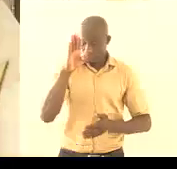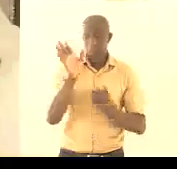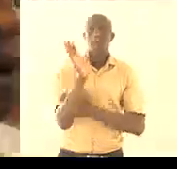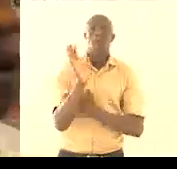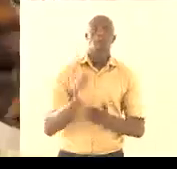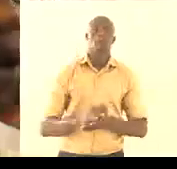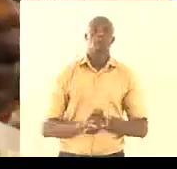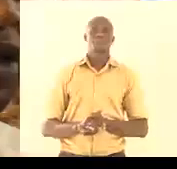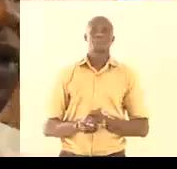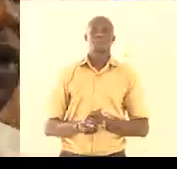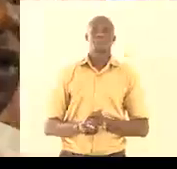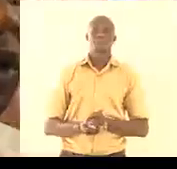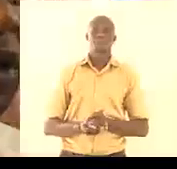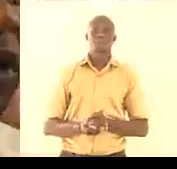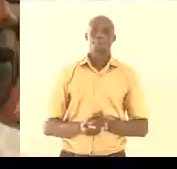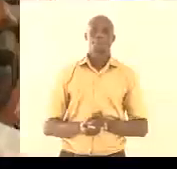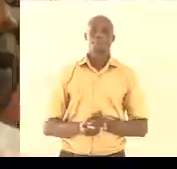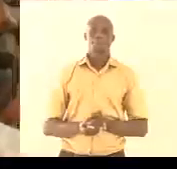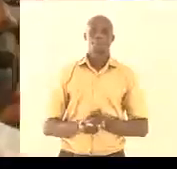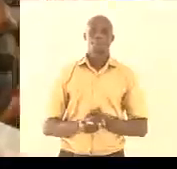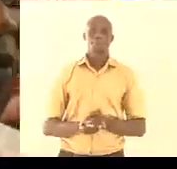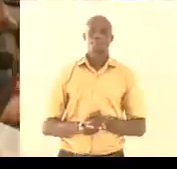say?